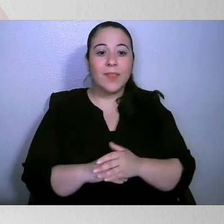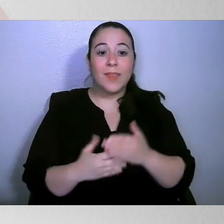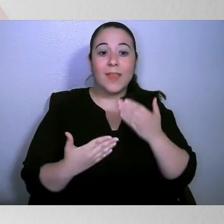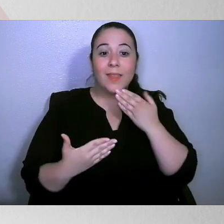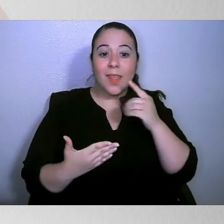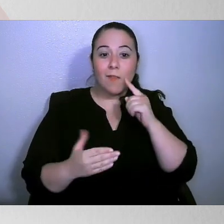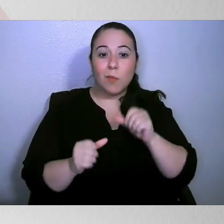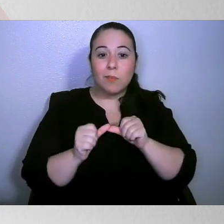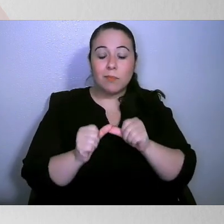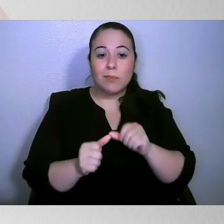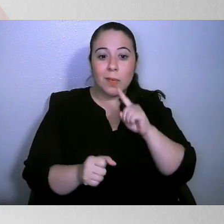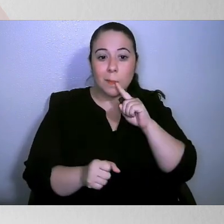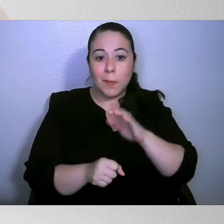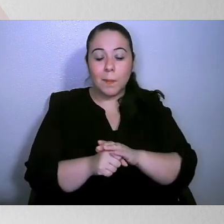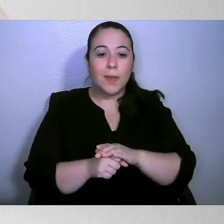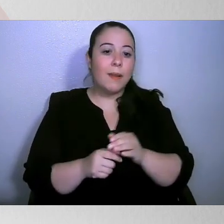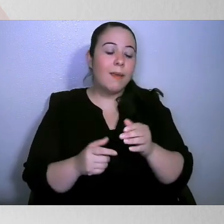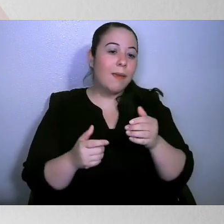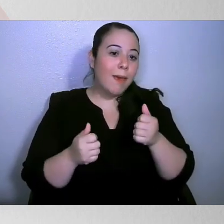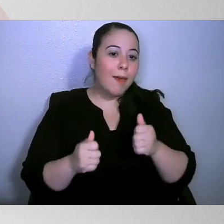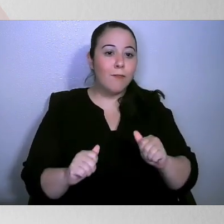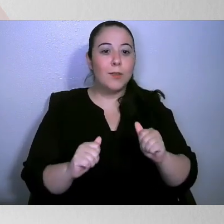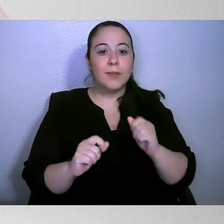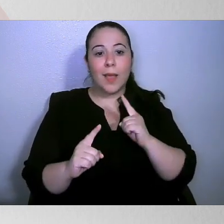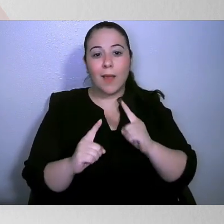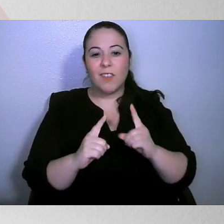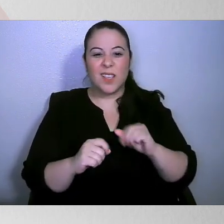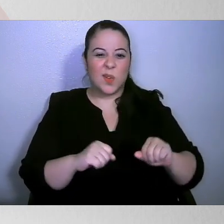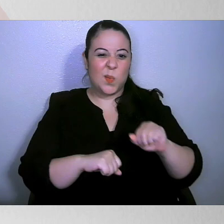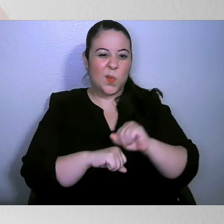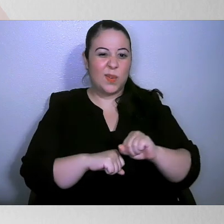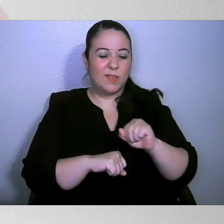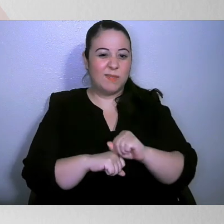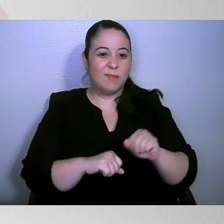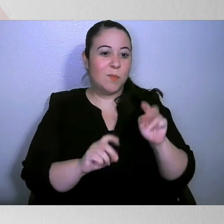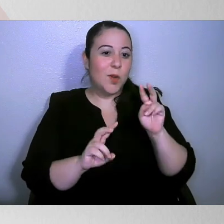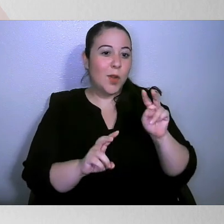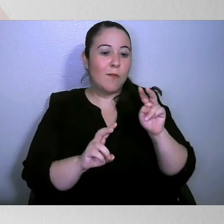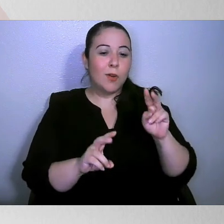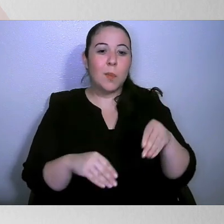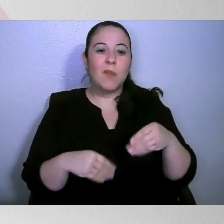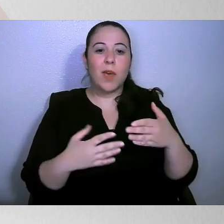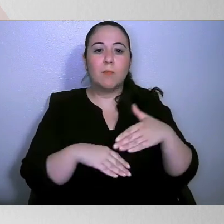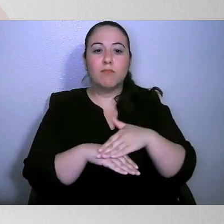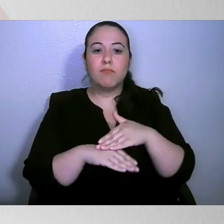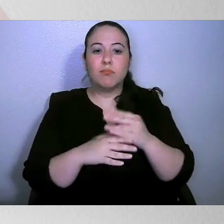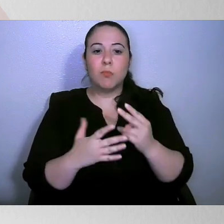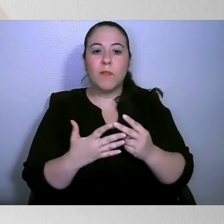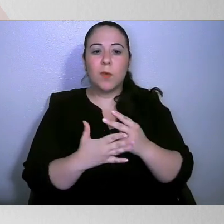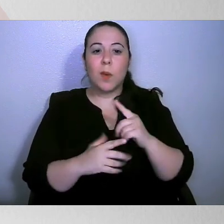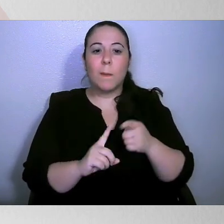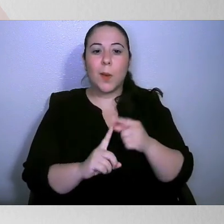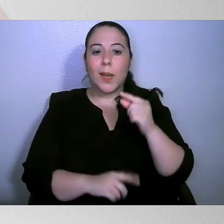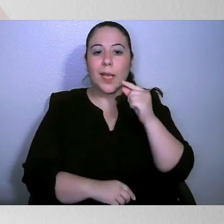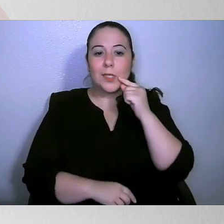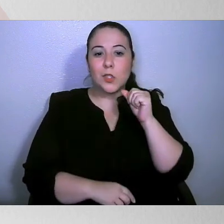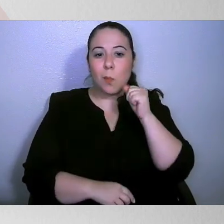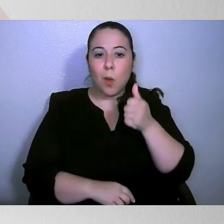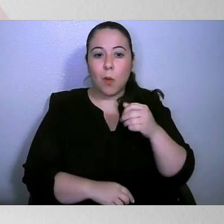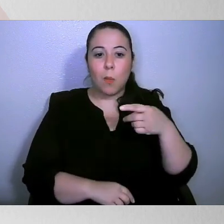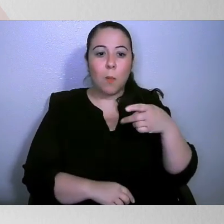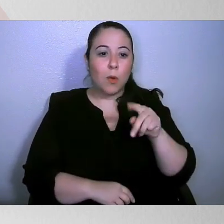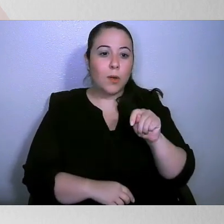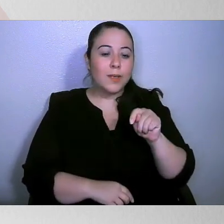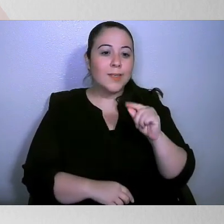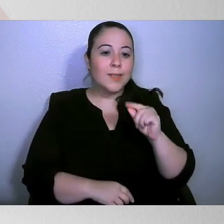commitment, efforts, conversations, and work throughout this planning process. We're looking forward to giving you a brief overview of the SA Tomorrow Port San